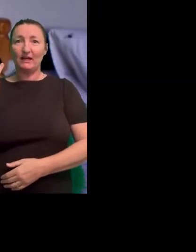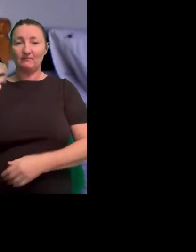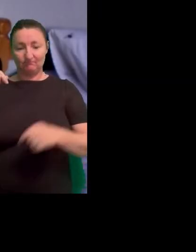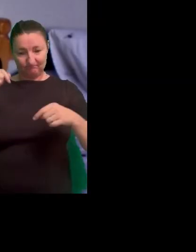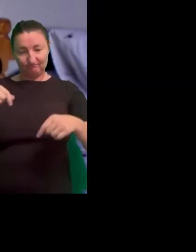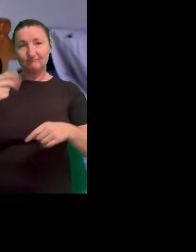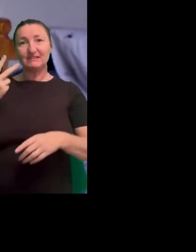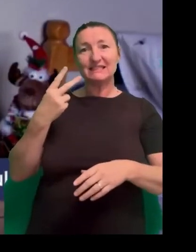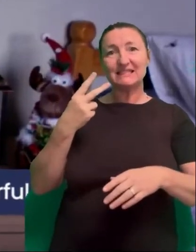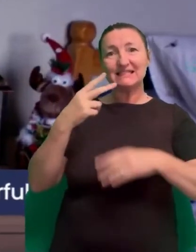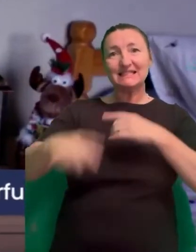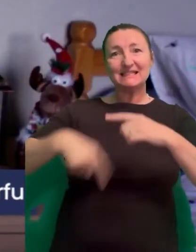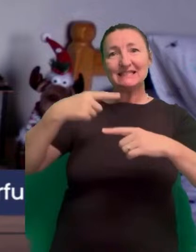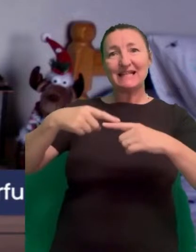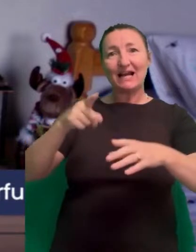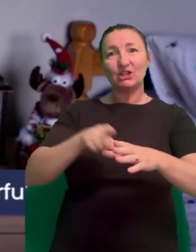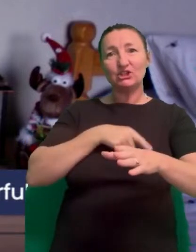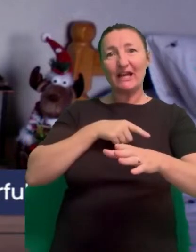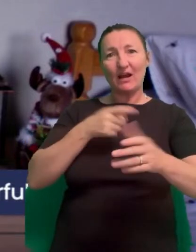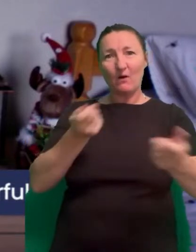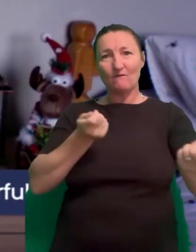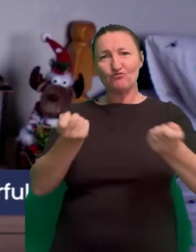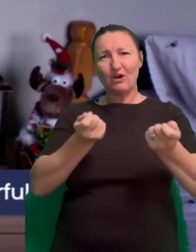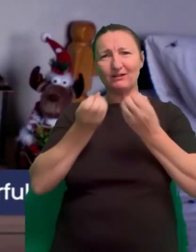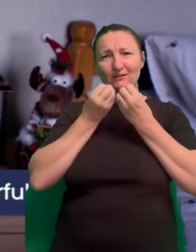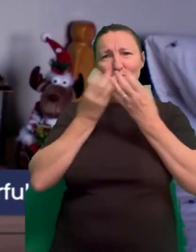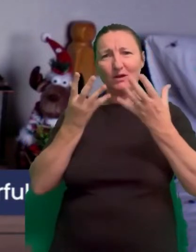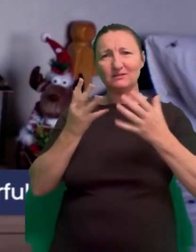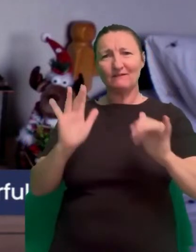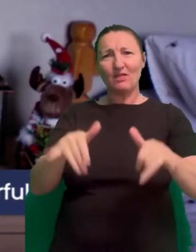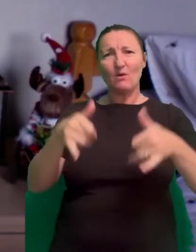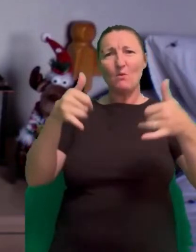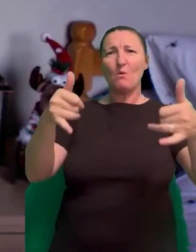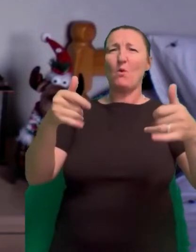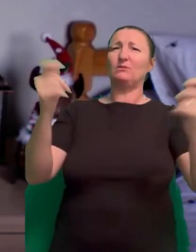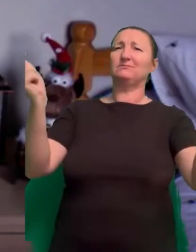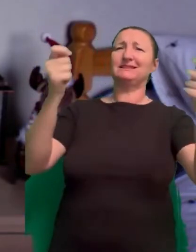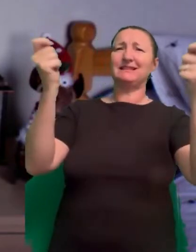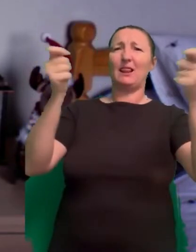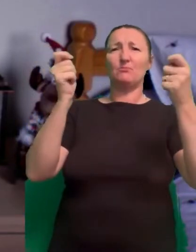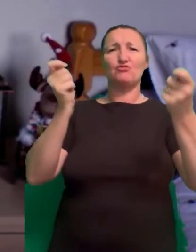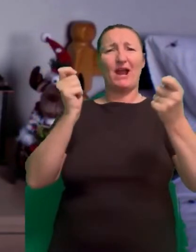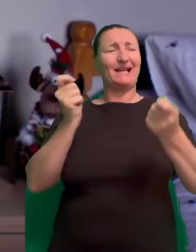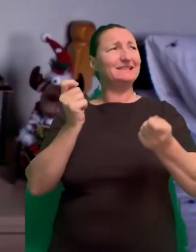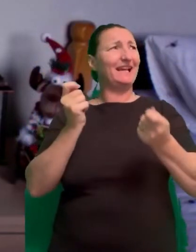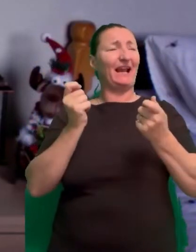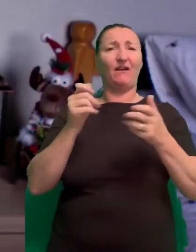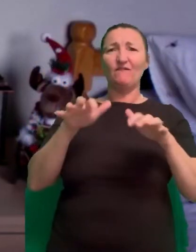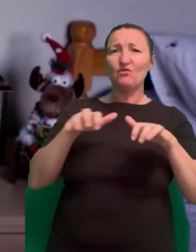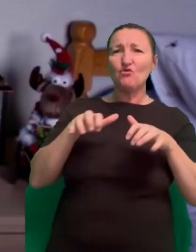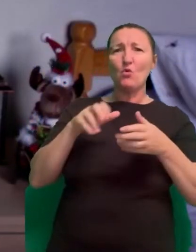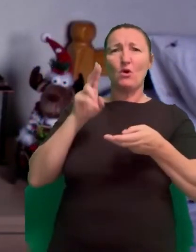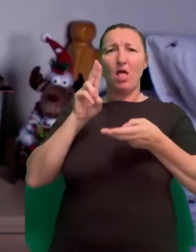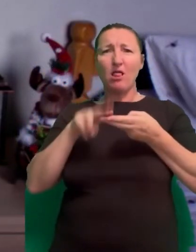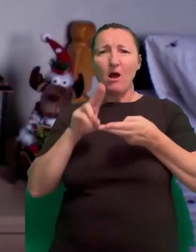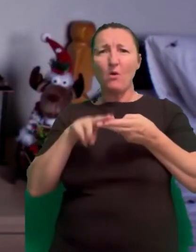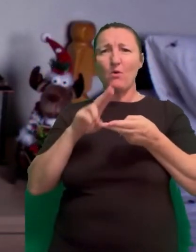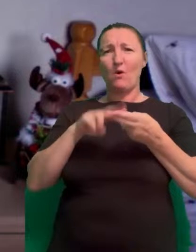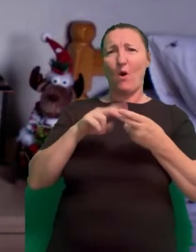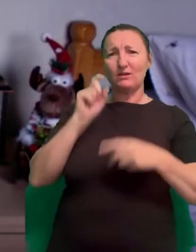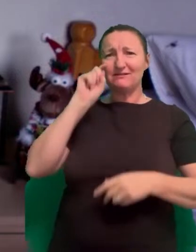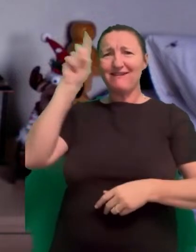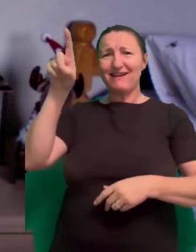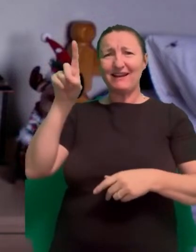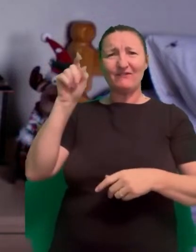2023. This year is our second year running these wonderful awards celebrating the